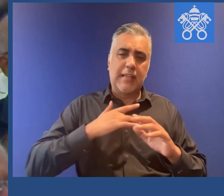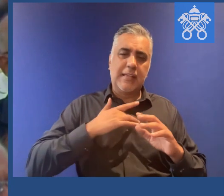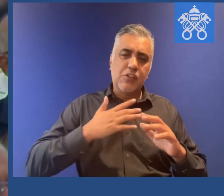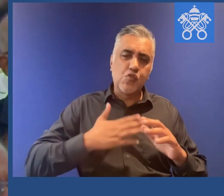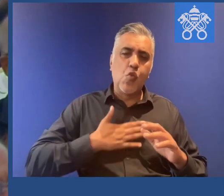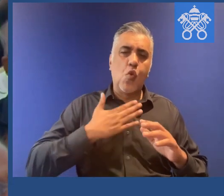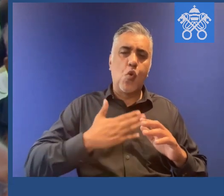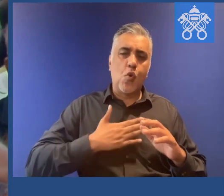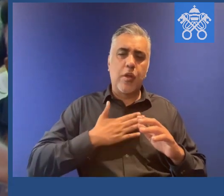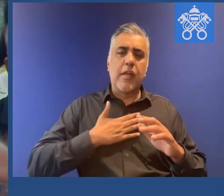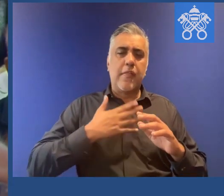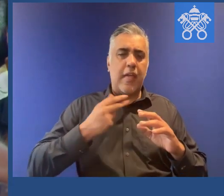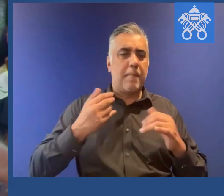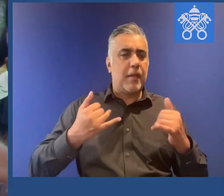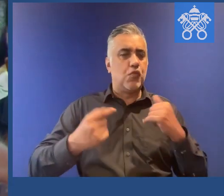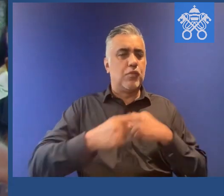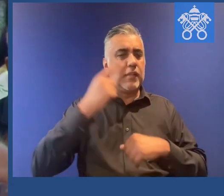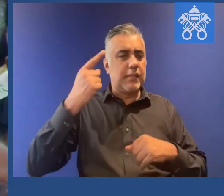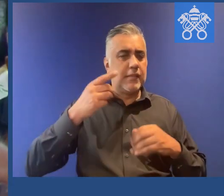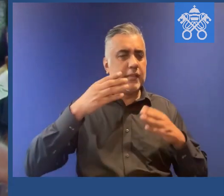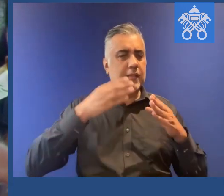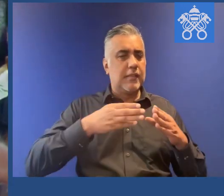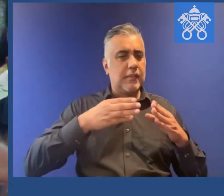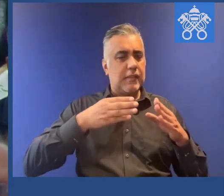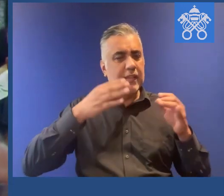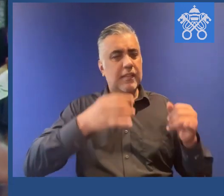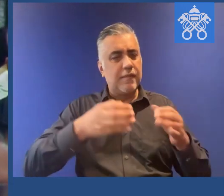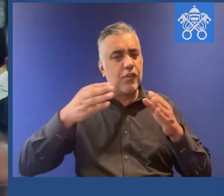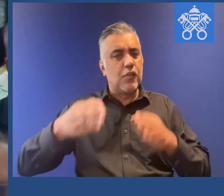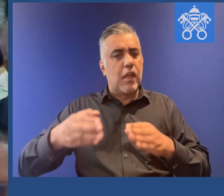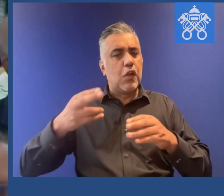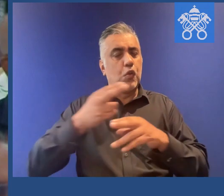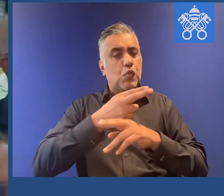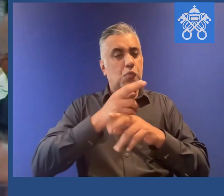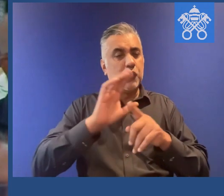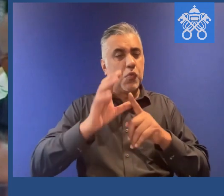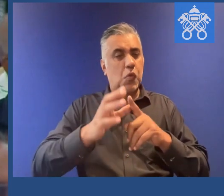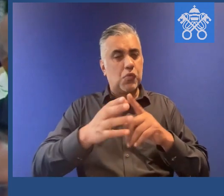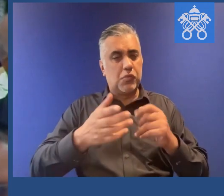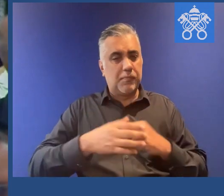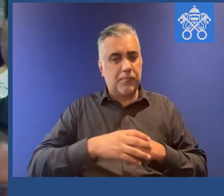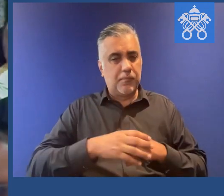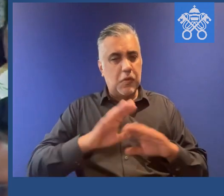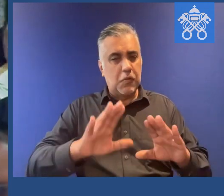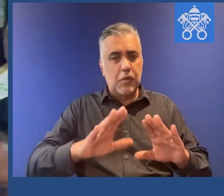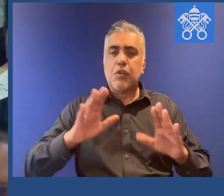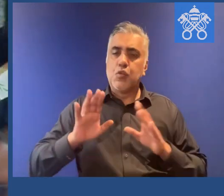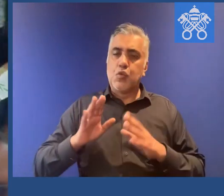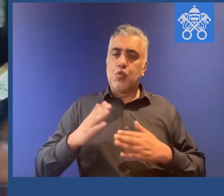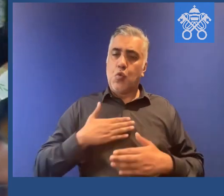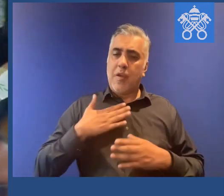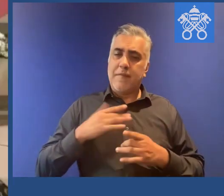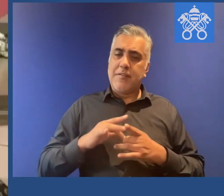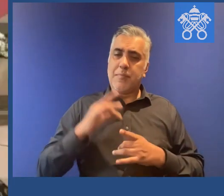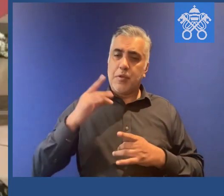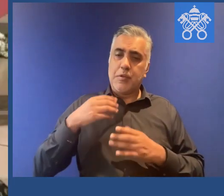of joy held out by today's individualistic and consumerist culture. The joy of the Spirit, instead,